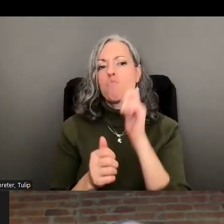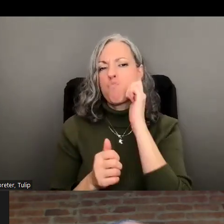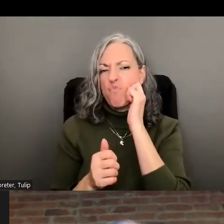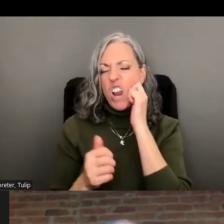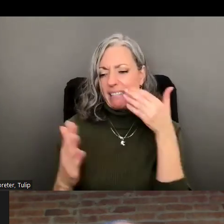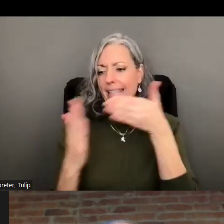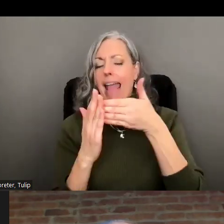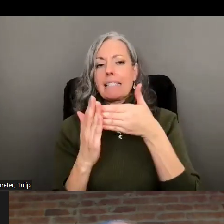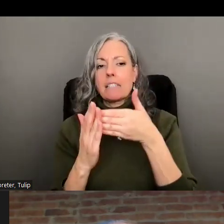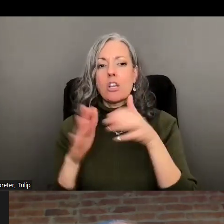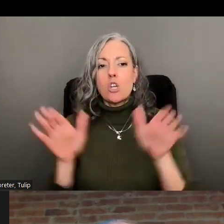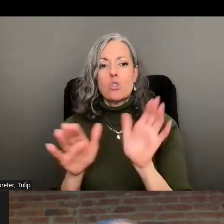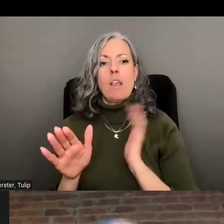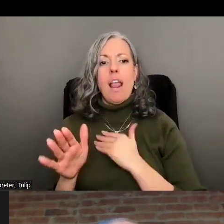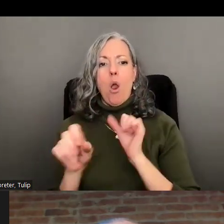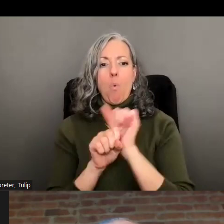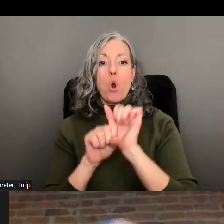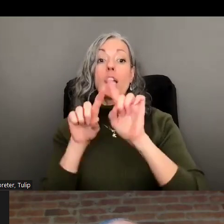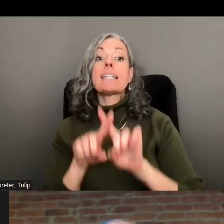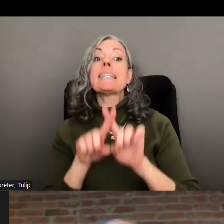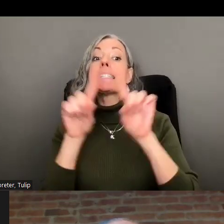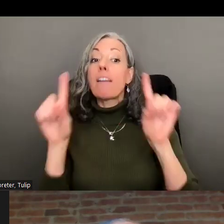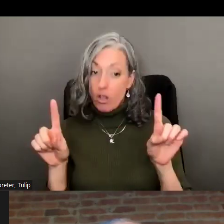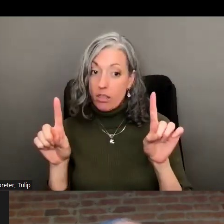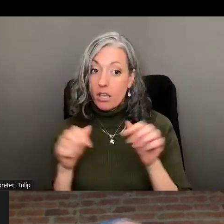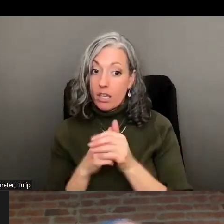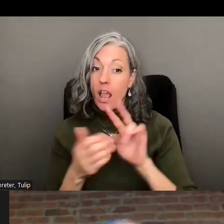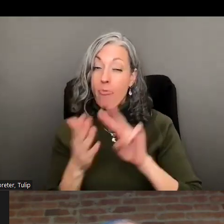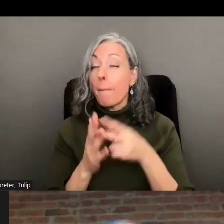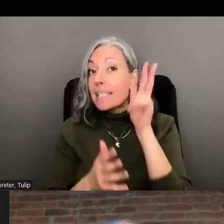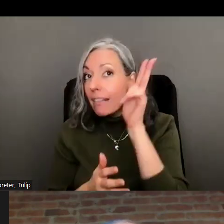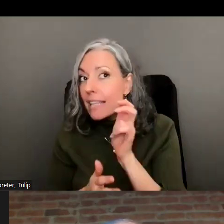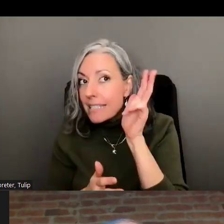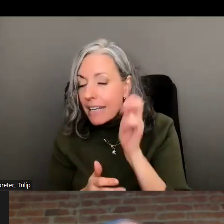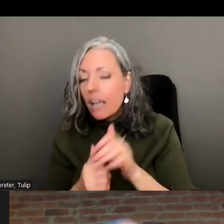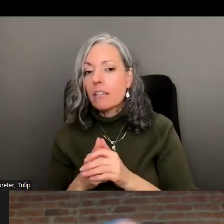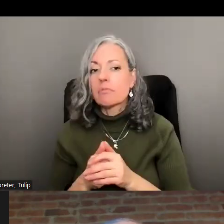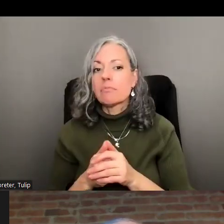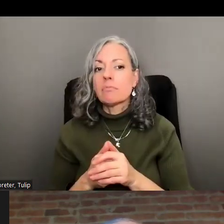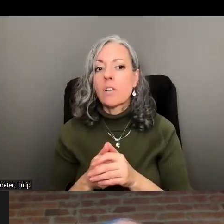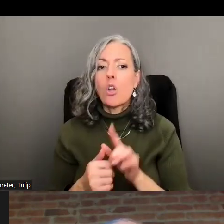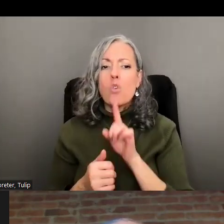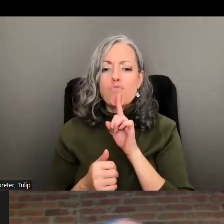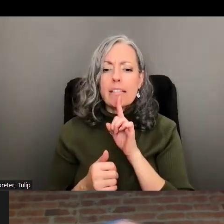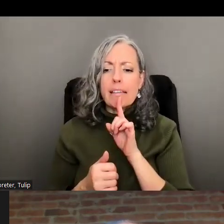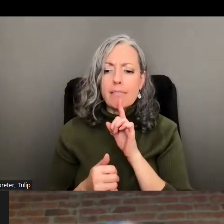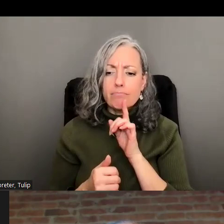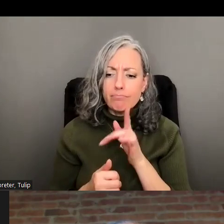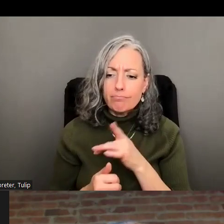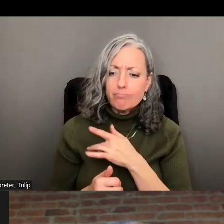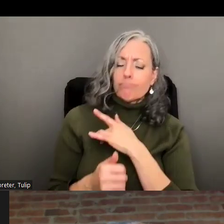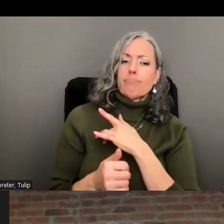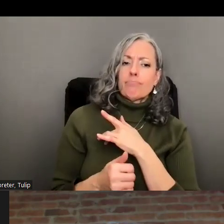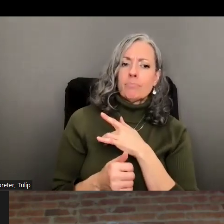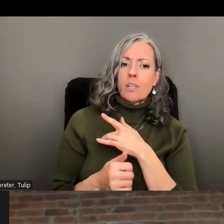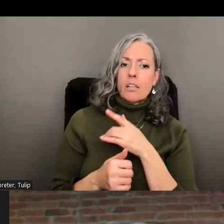That means doing our work differently. And that means listening. I was heartened that throughout the